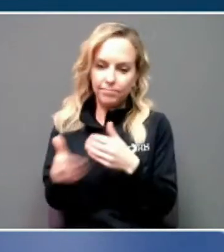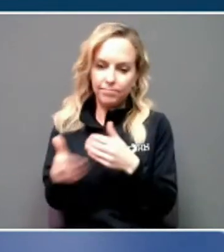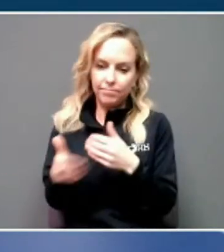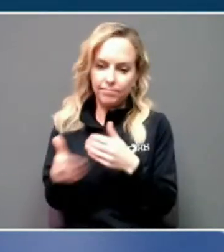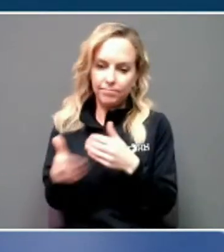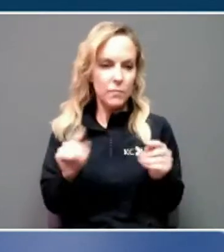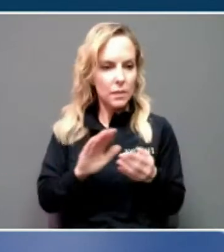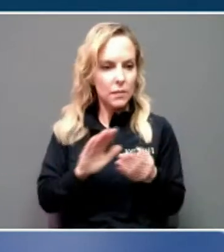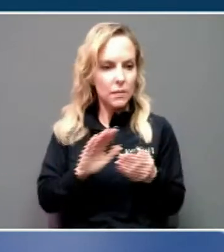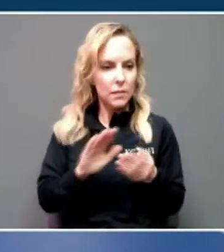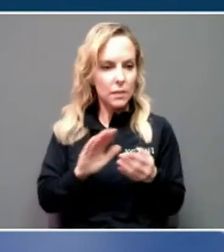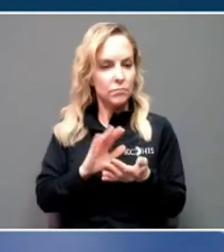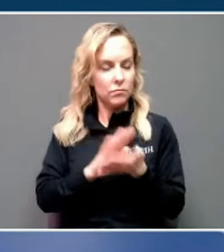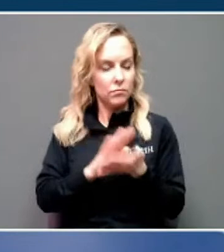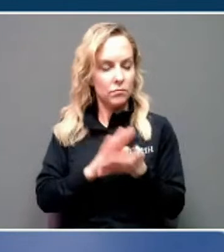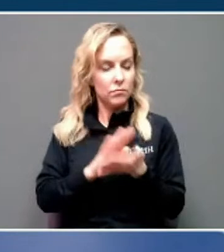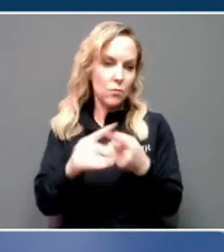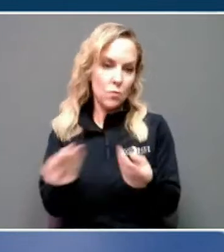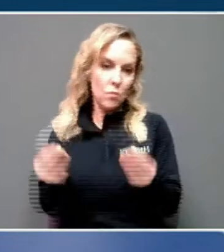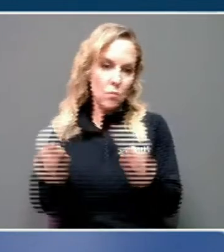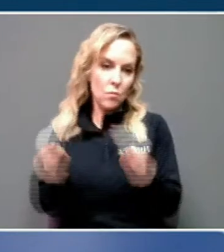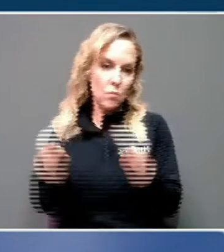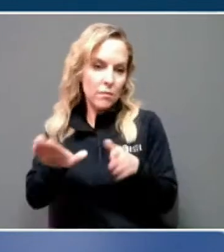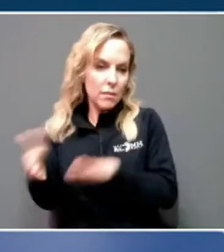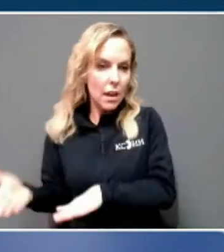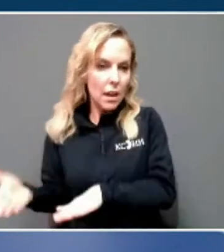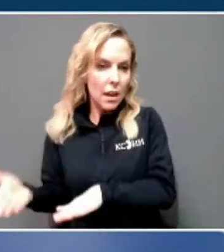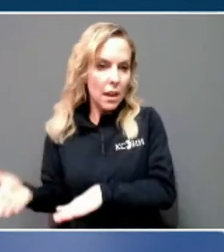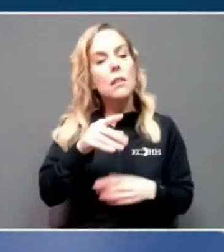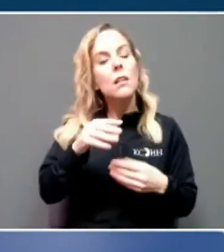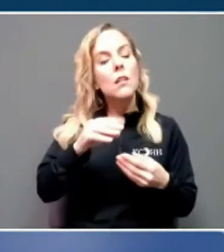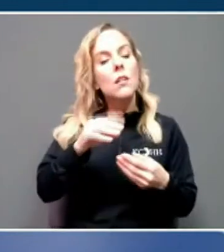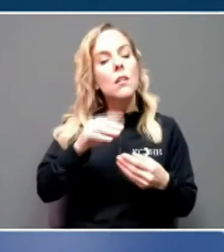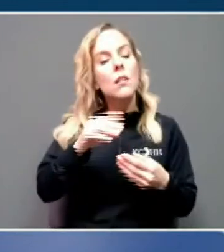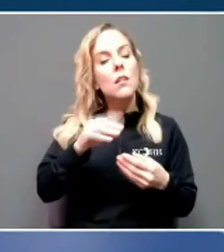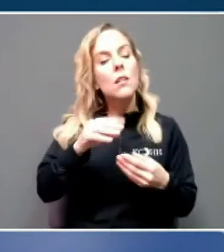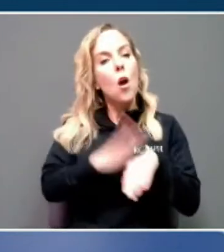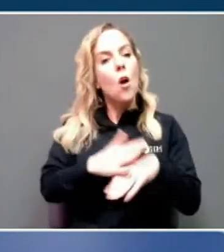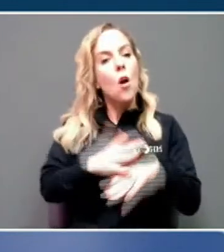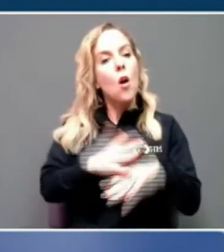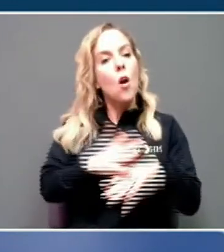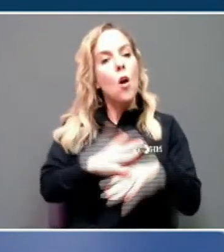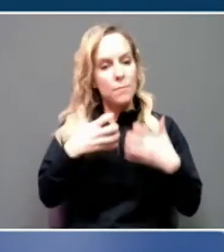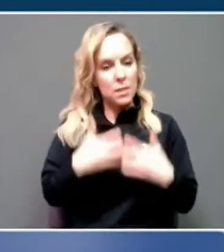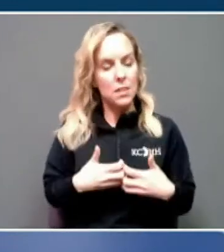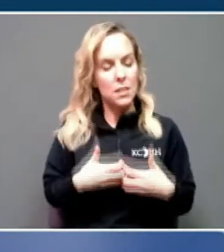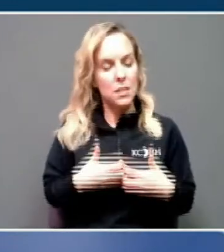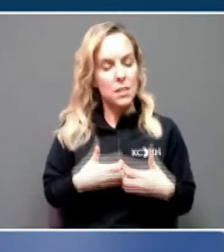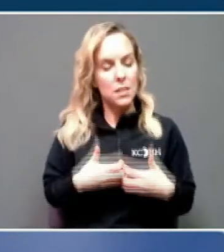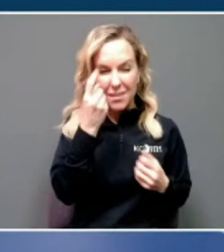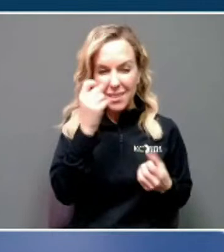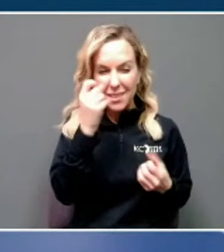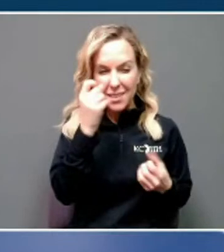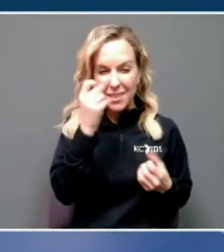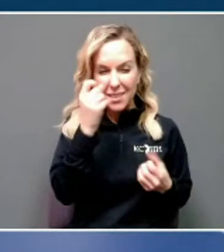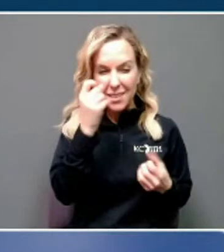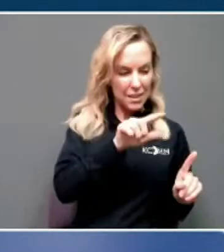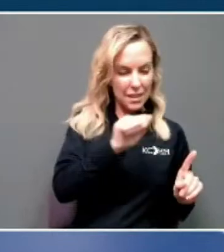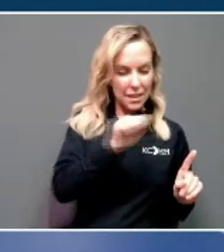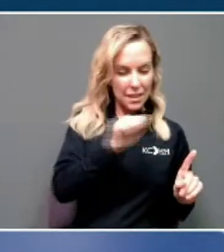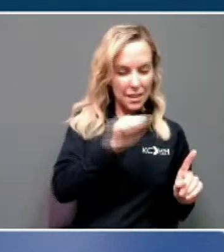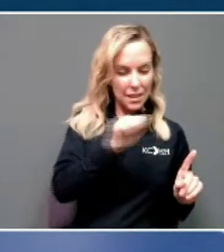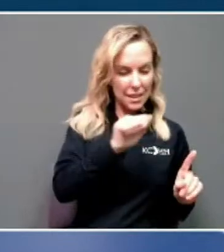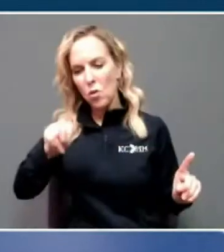there's the ventilator numbers. They went up, but Omicron hits your body in a different way than Delta, which